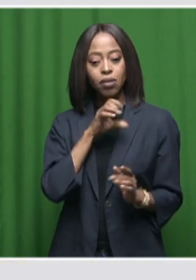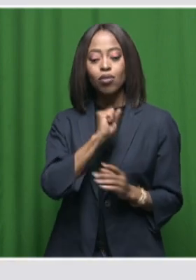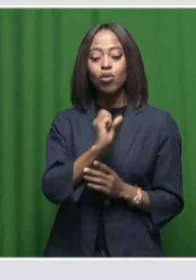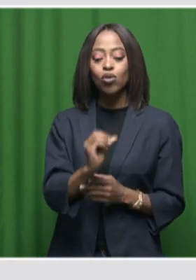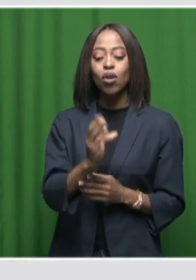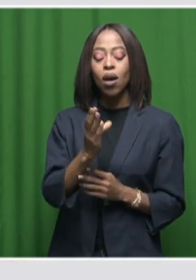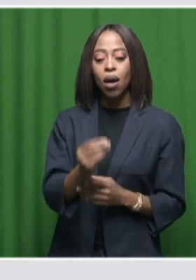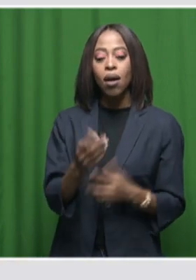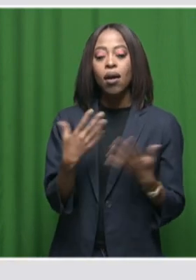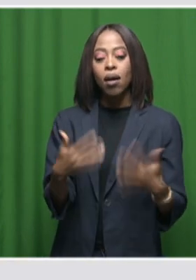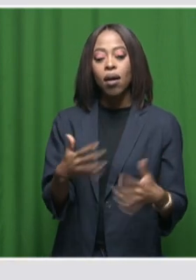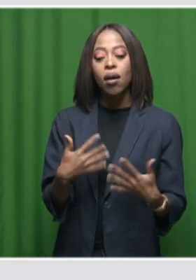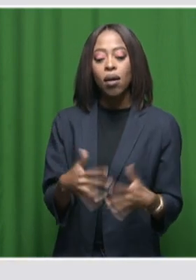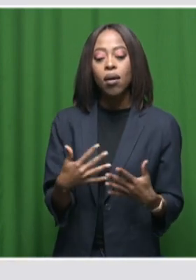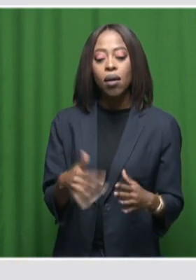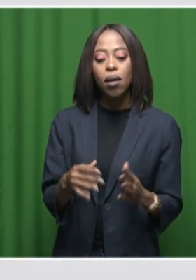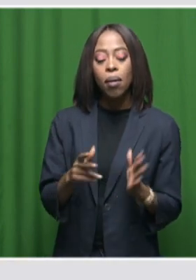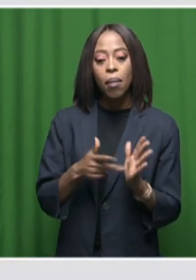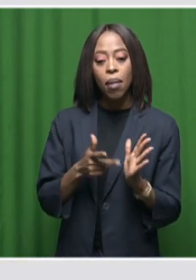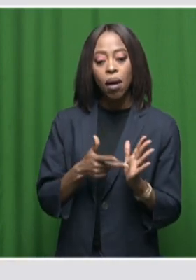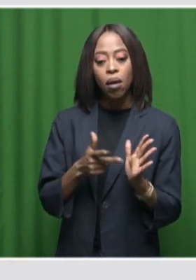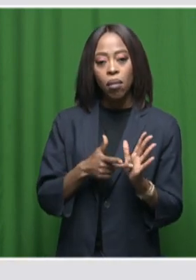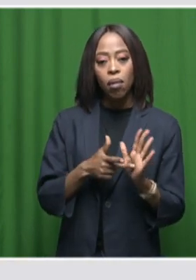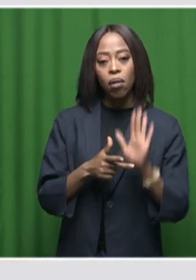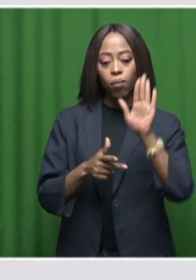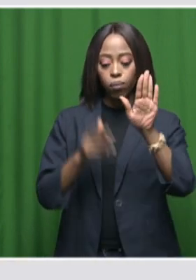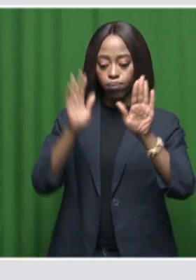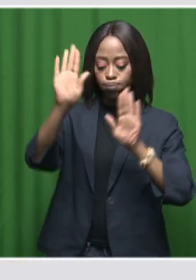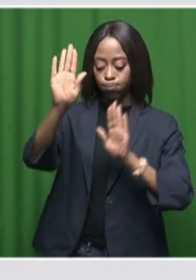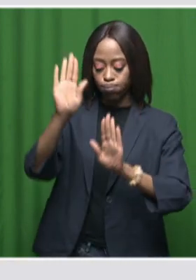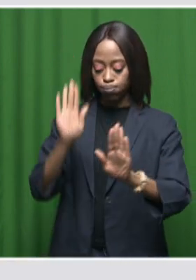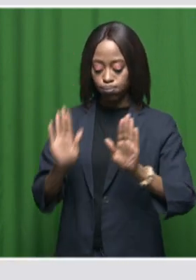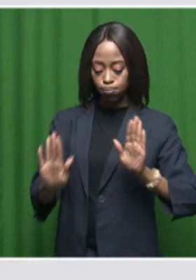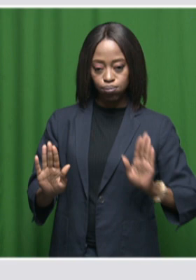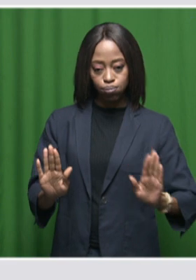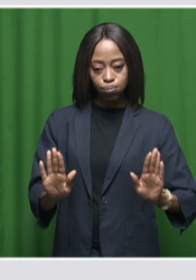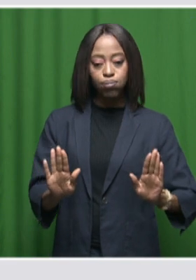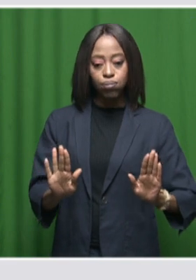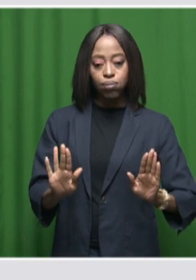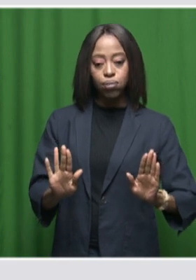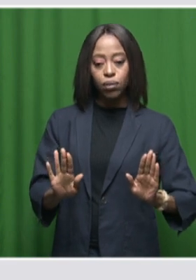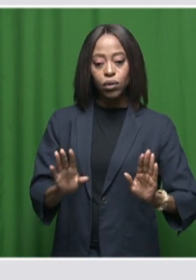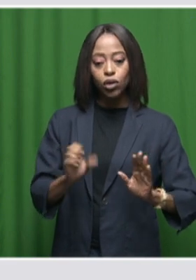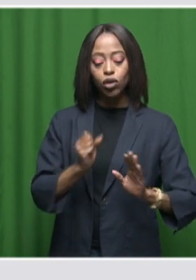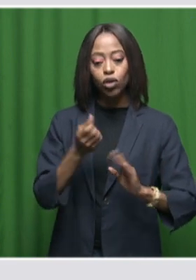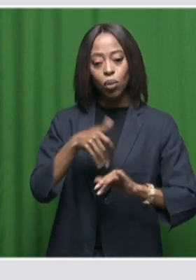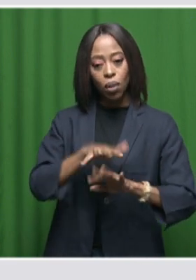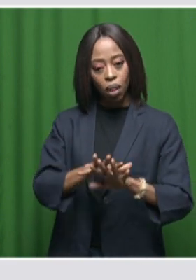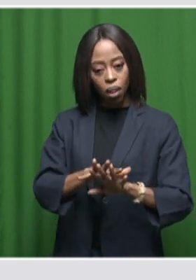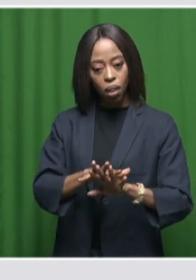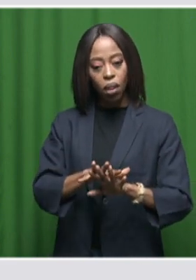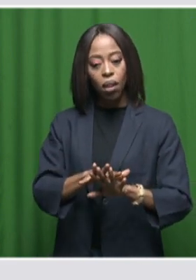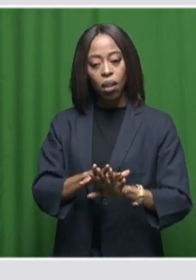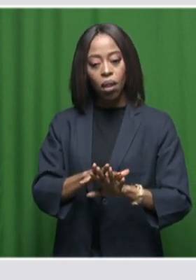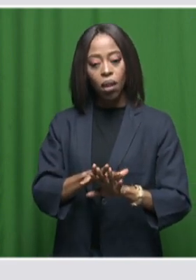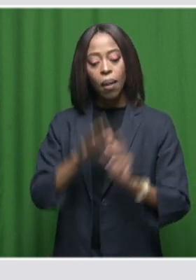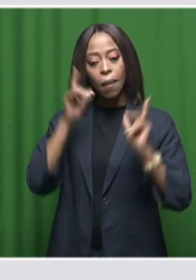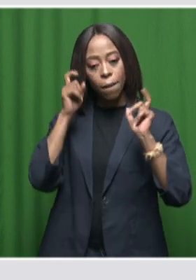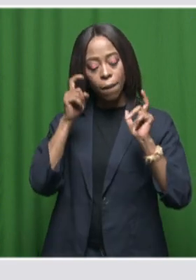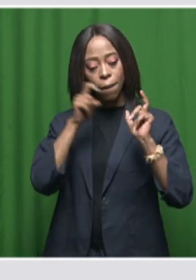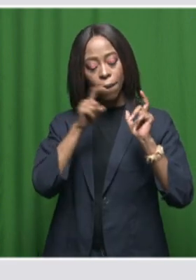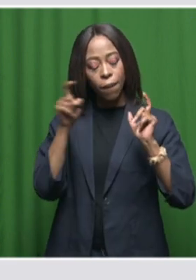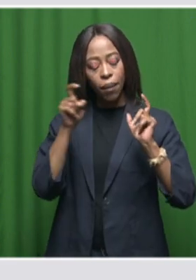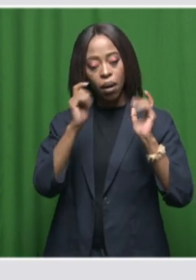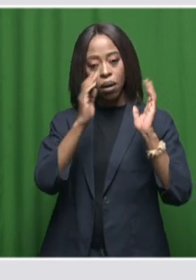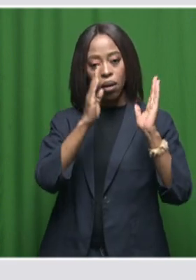some handmade paper collage works. So I embed a collage into the paper, and then I cut into